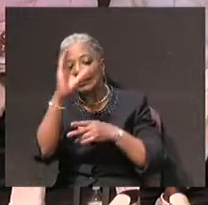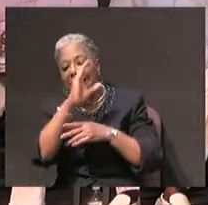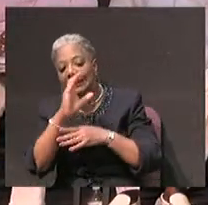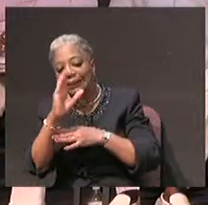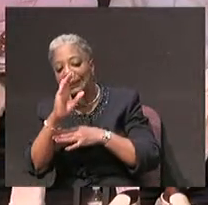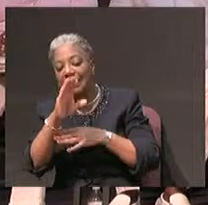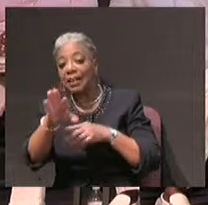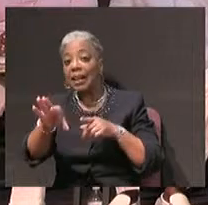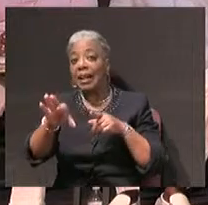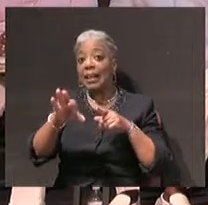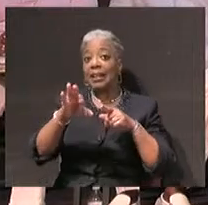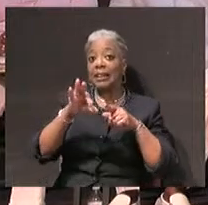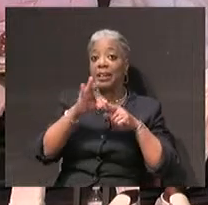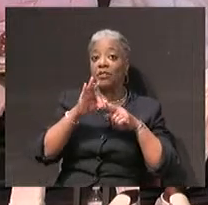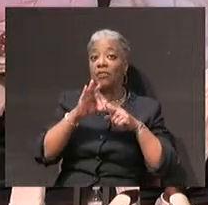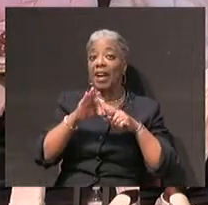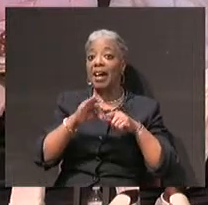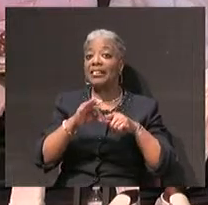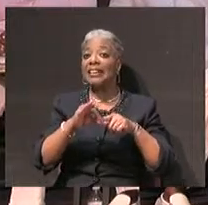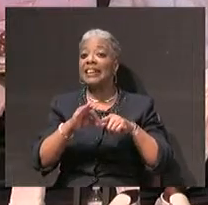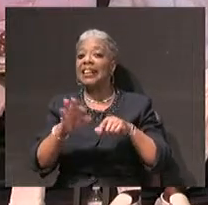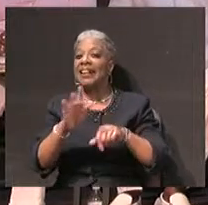as the woman